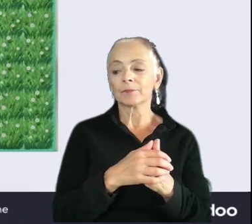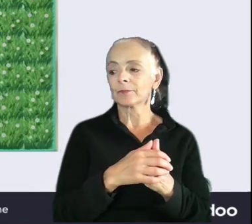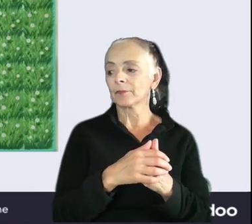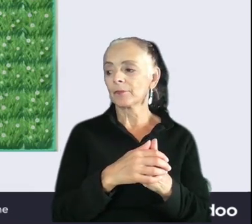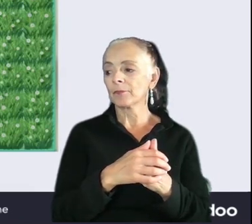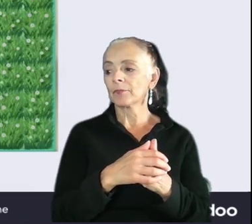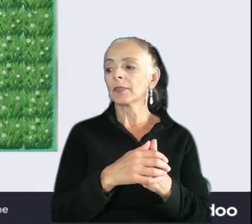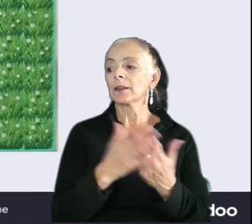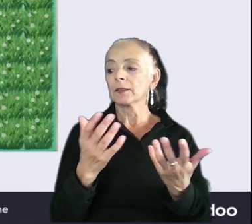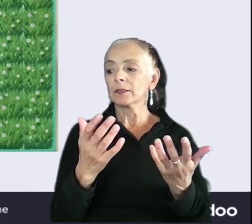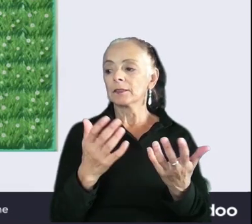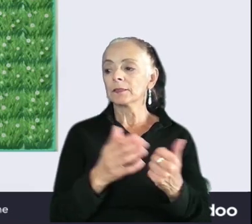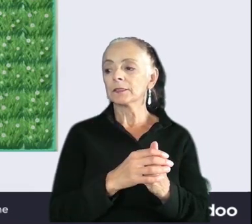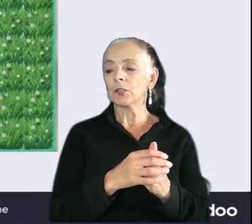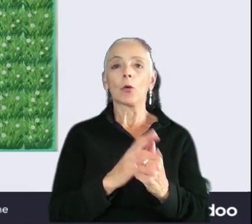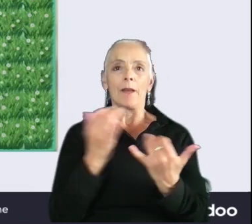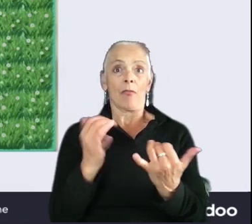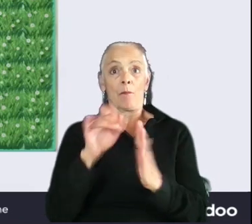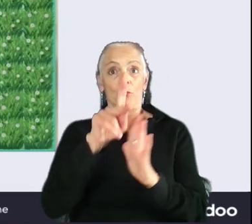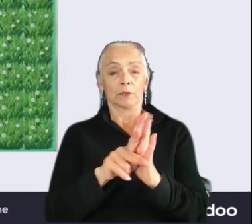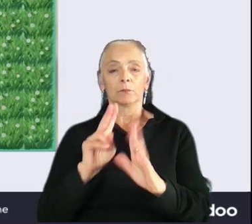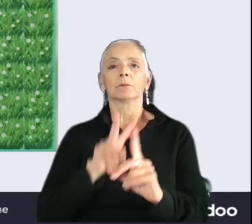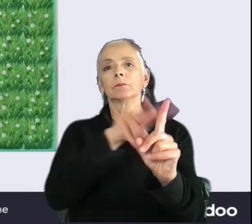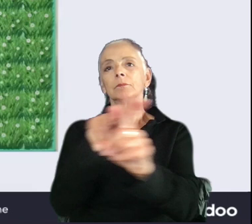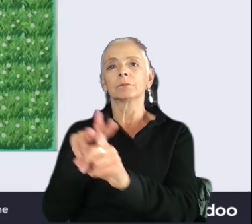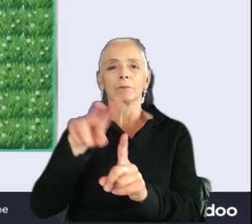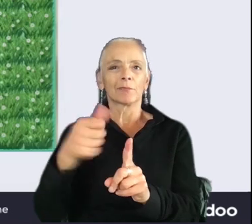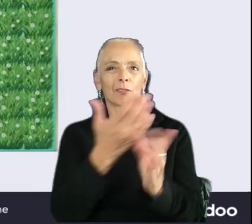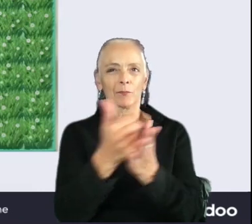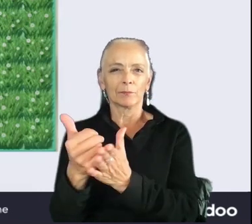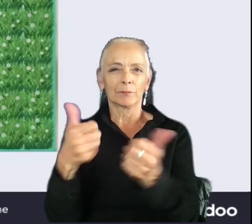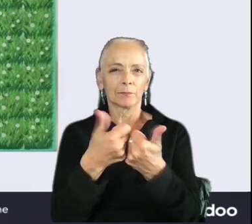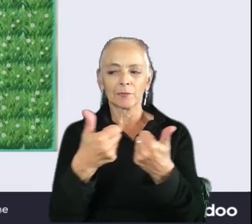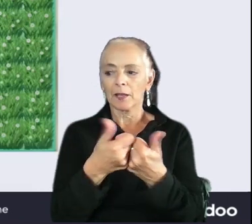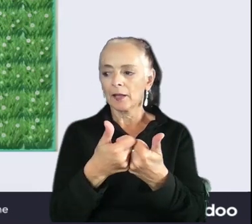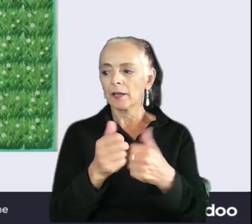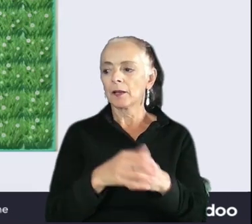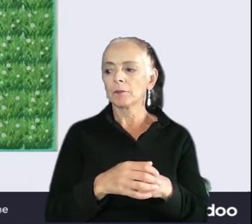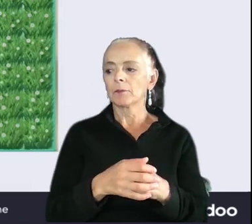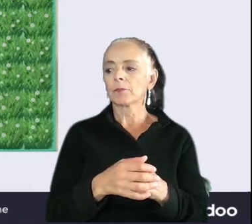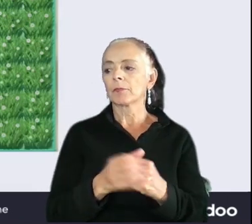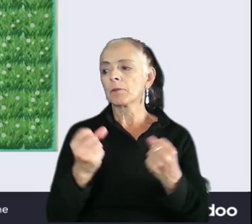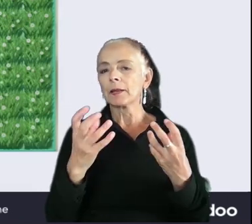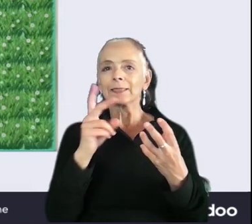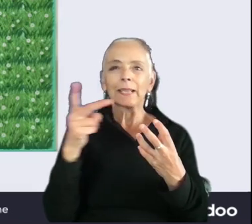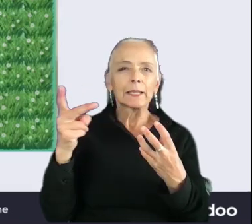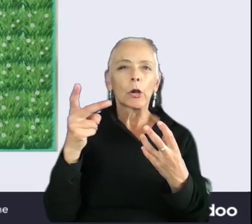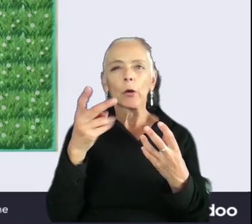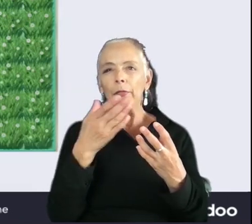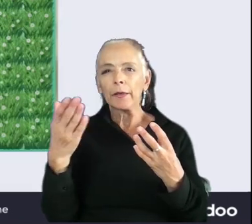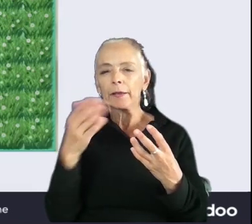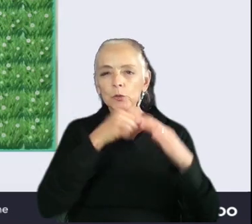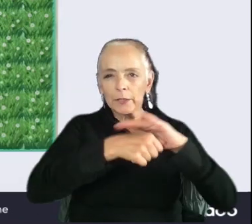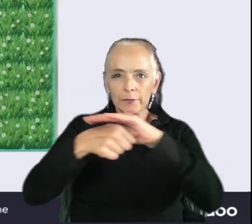we have been applying this principle to many other aspects of the game. We made a lot of secondary menus hidden, and we unlocked